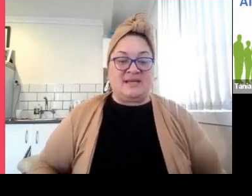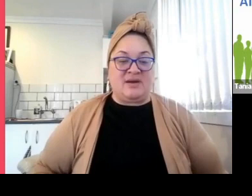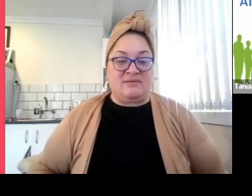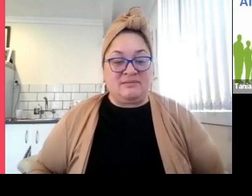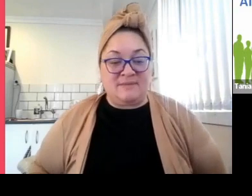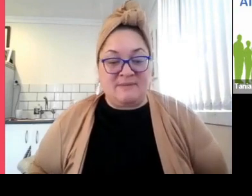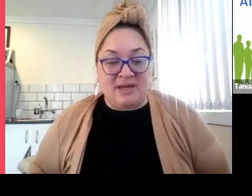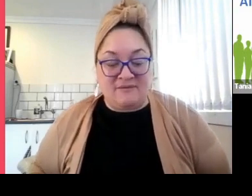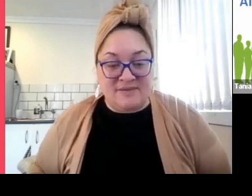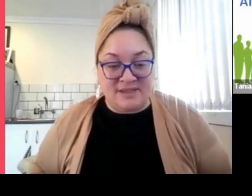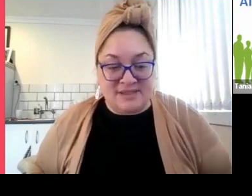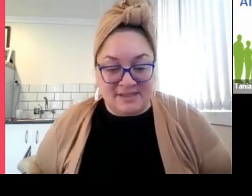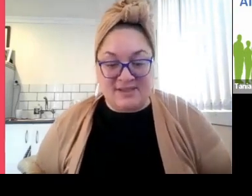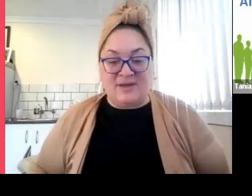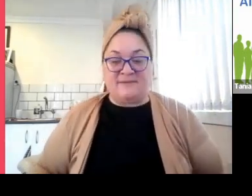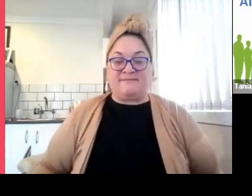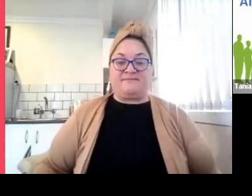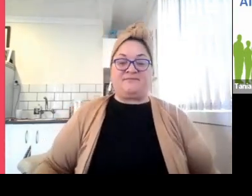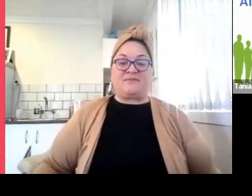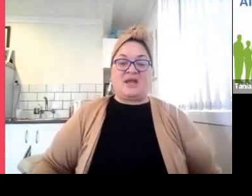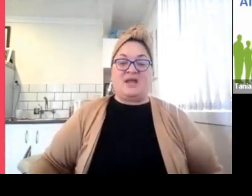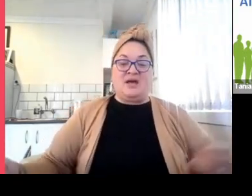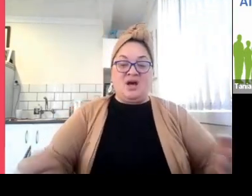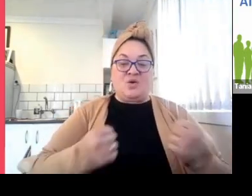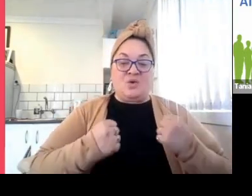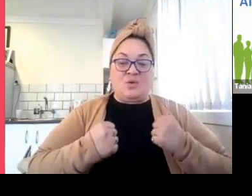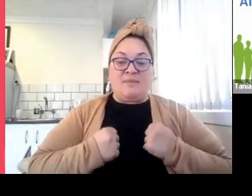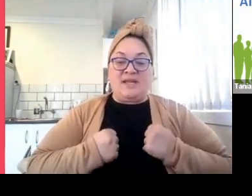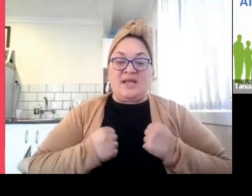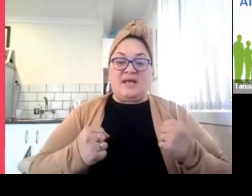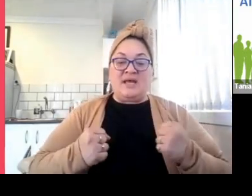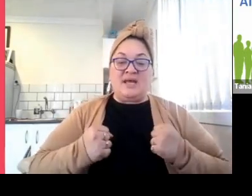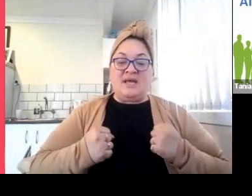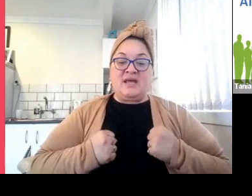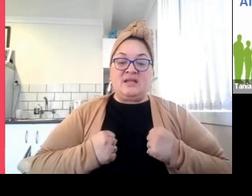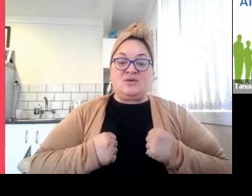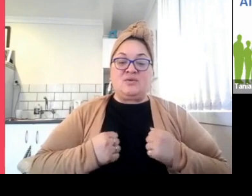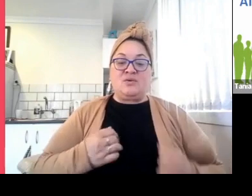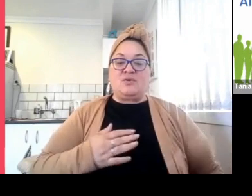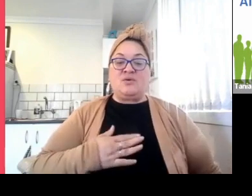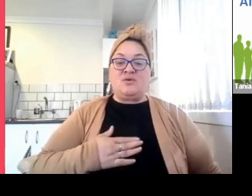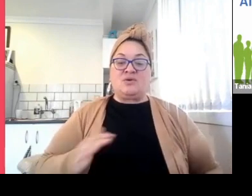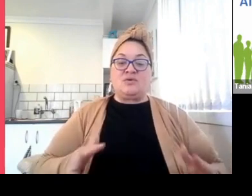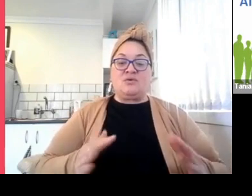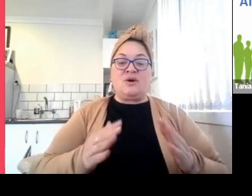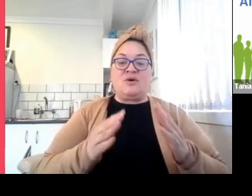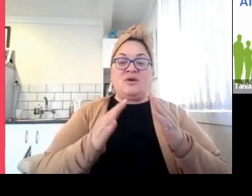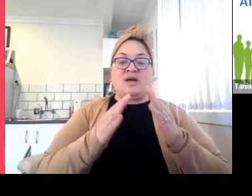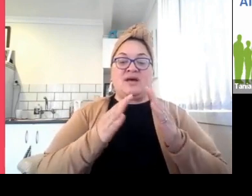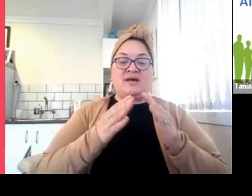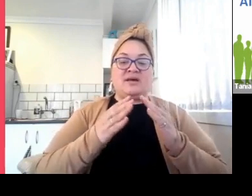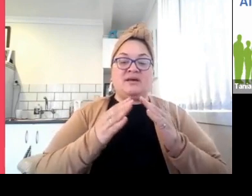But here's how the pepeha from 660 went. Ko mana